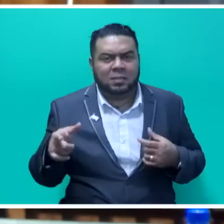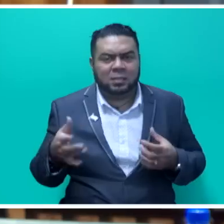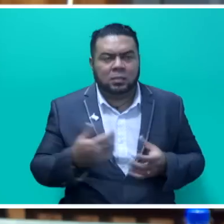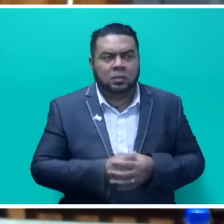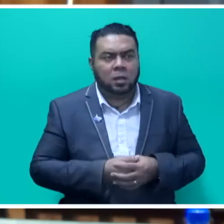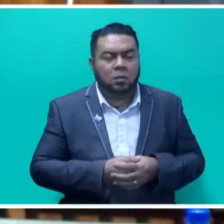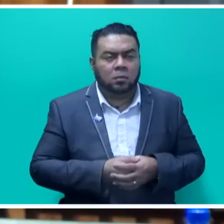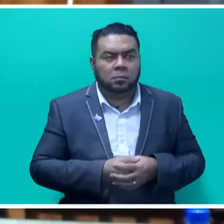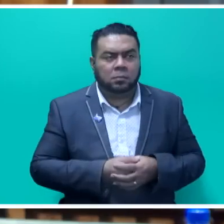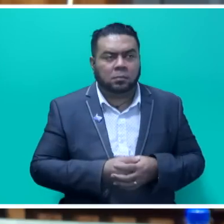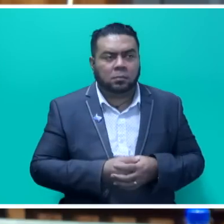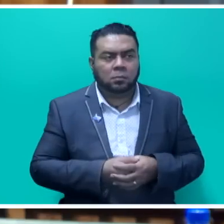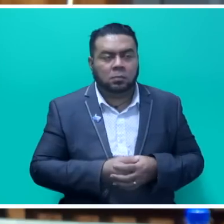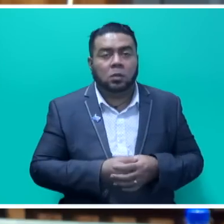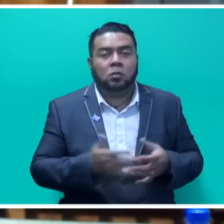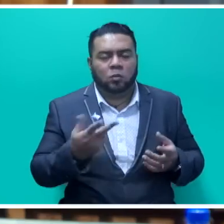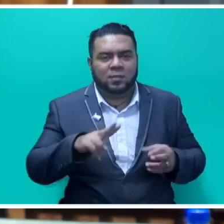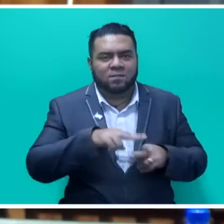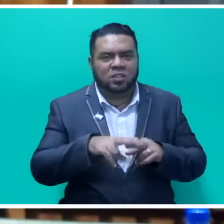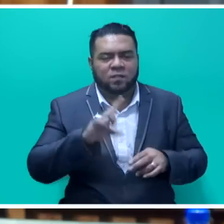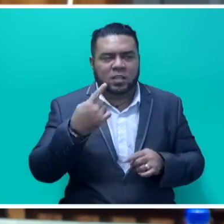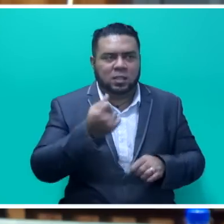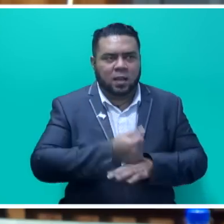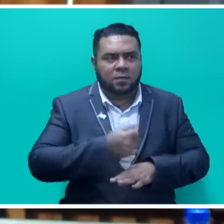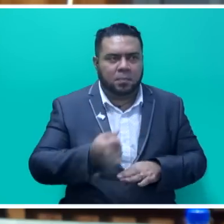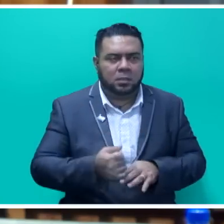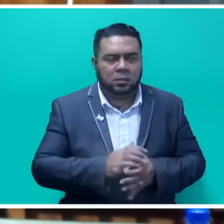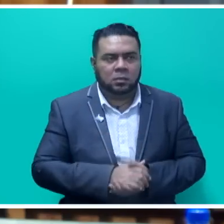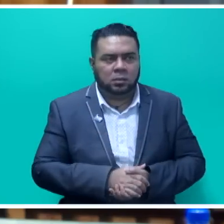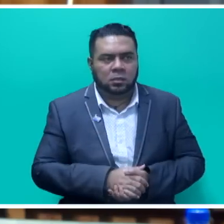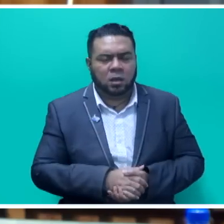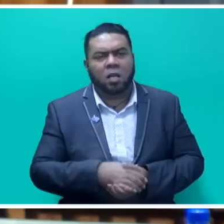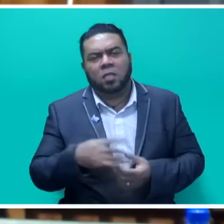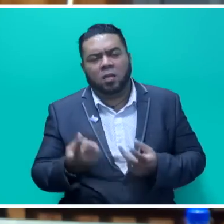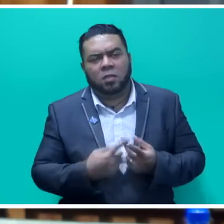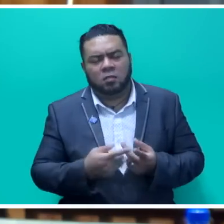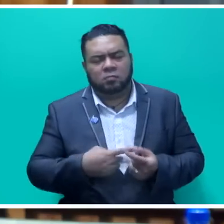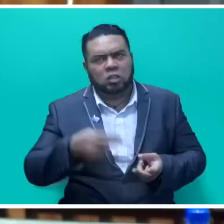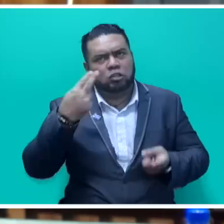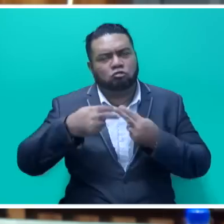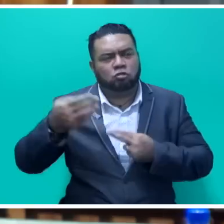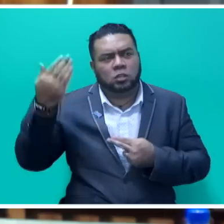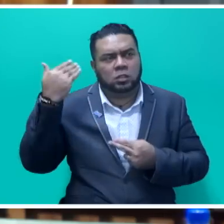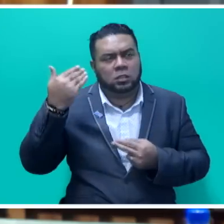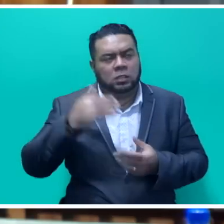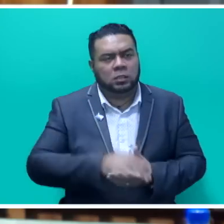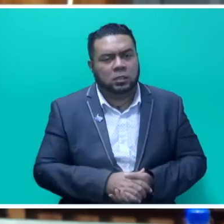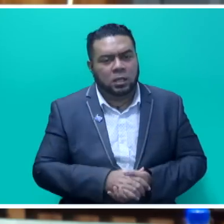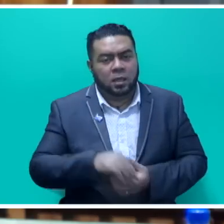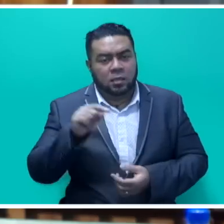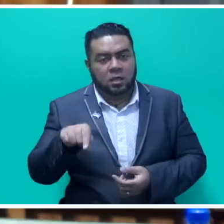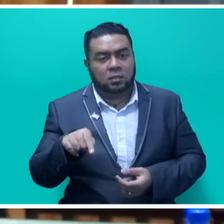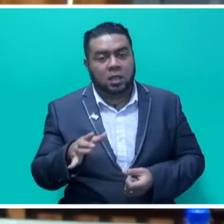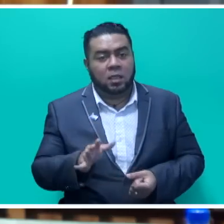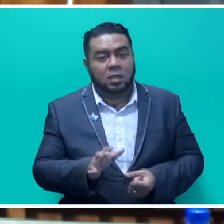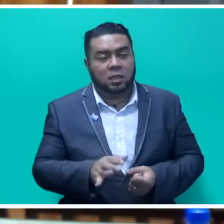were sympathetic towards the Fiji First government. The rest is history, Mr. Speaker. And that sordid chapter of